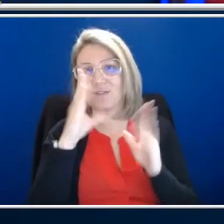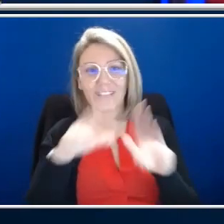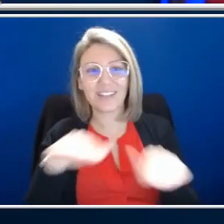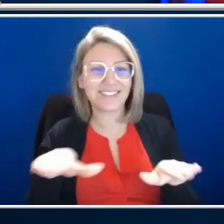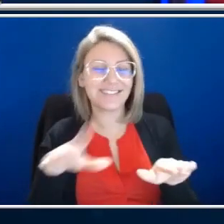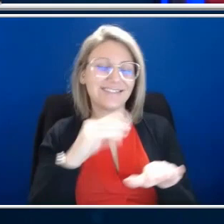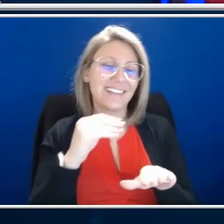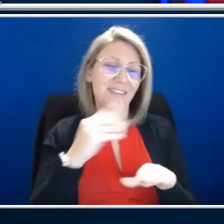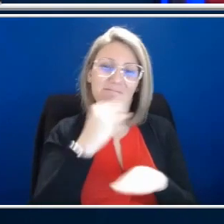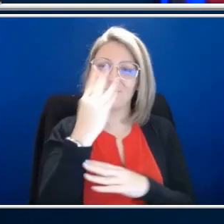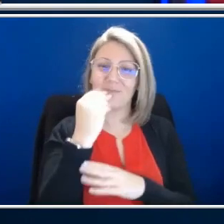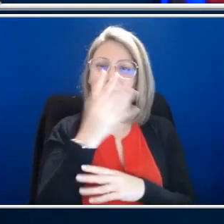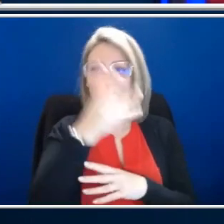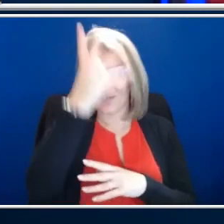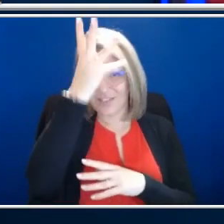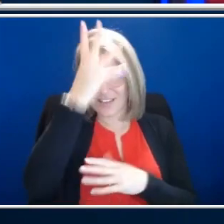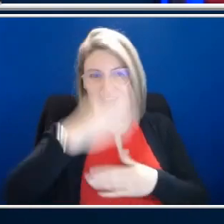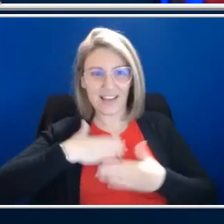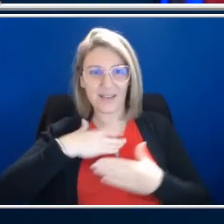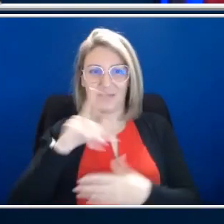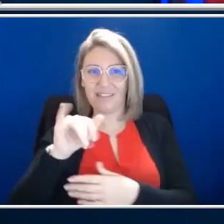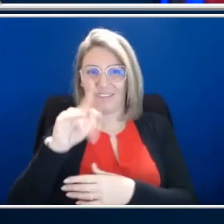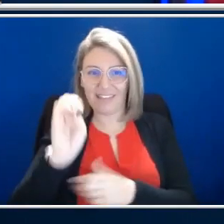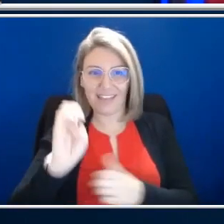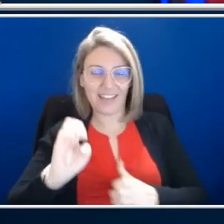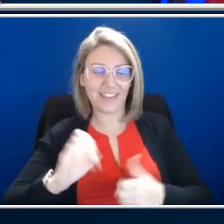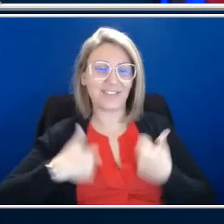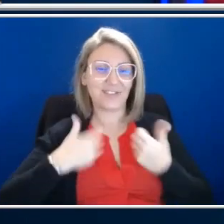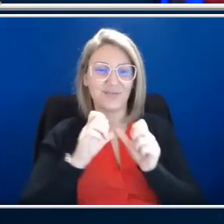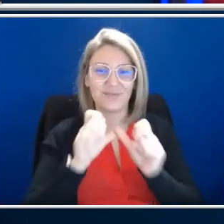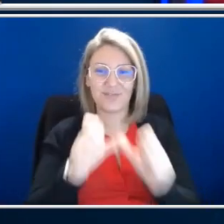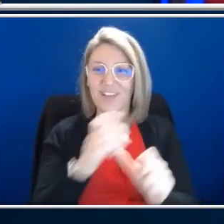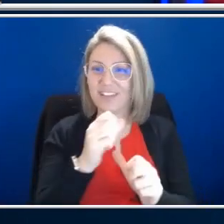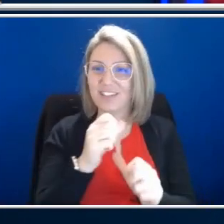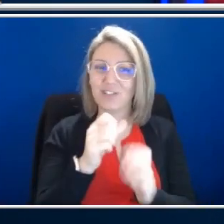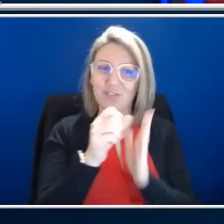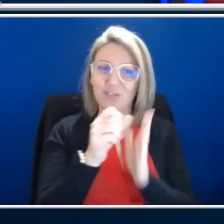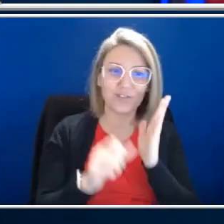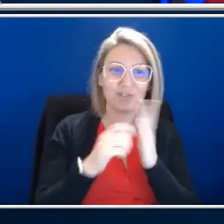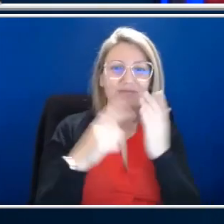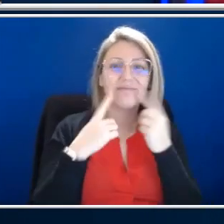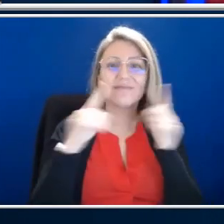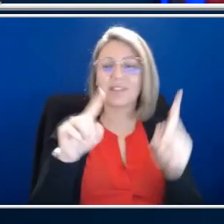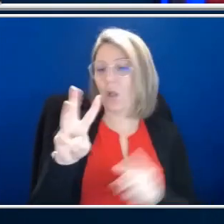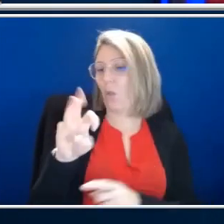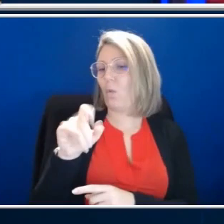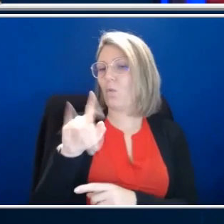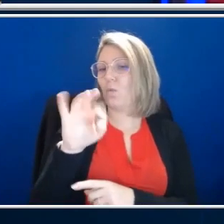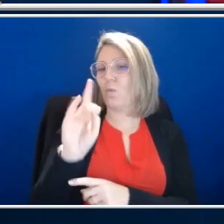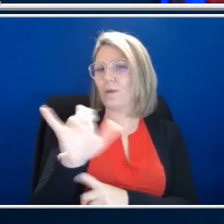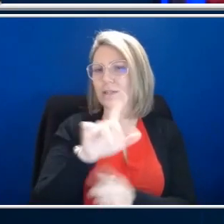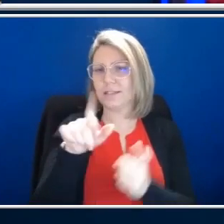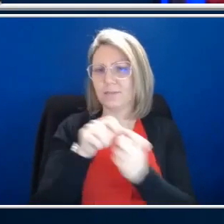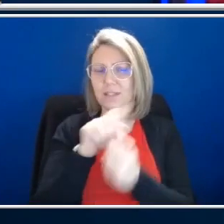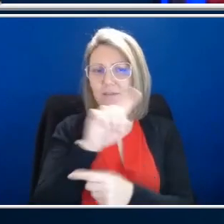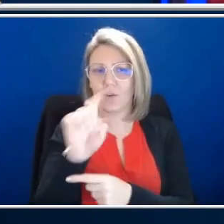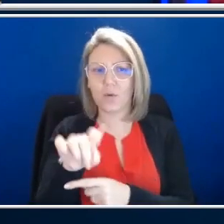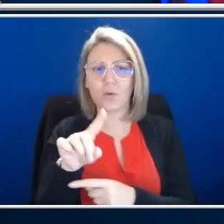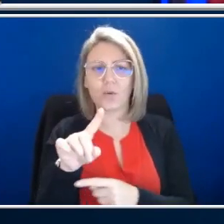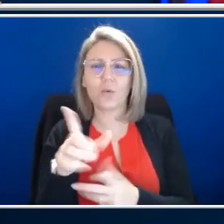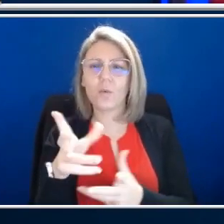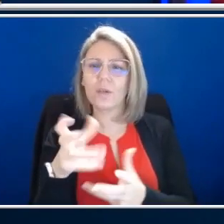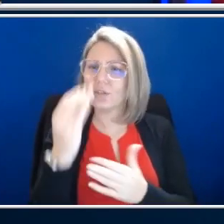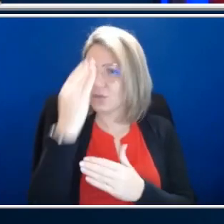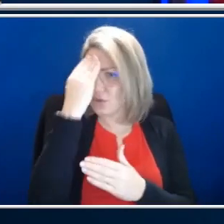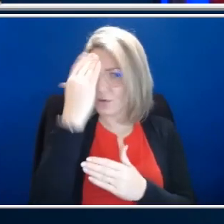So glad Kyle survived and the surgery was a success. Wendy has a specific question for you, Kyle. Wendy would like to know if you've had any